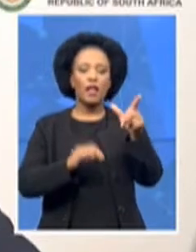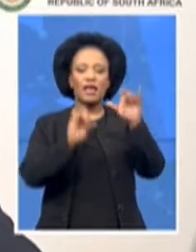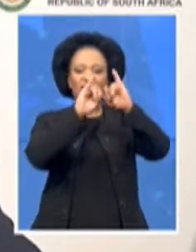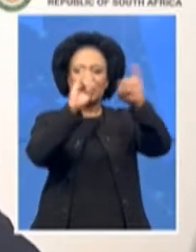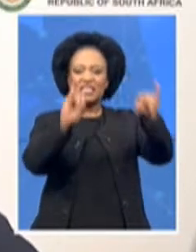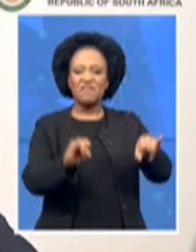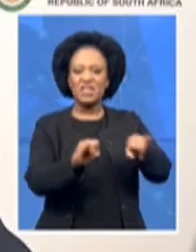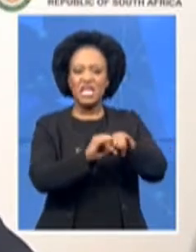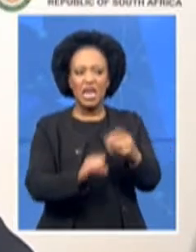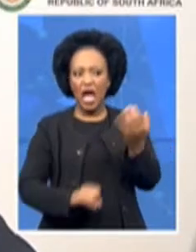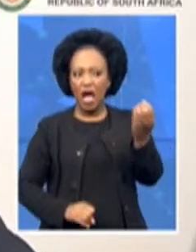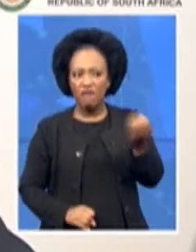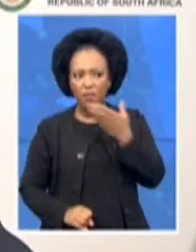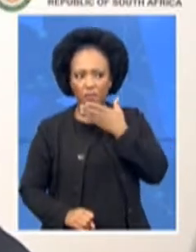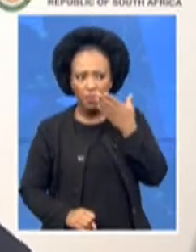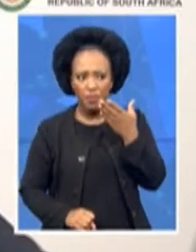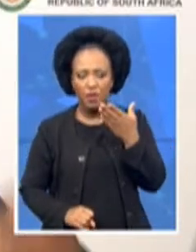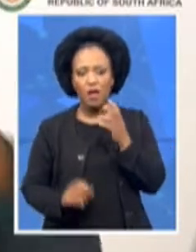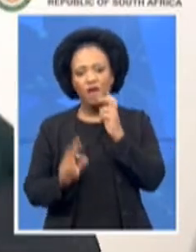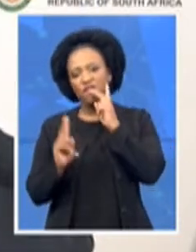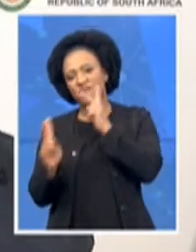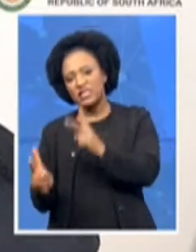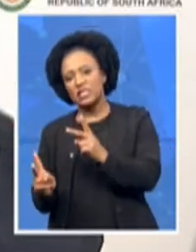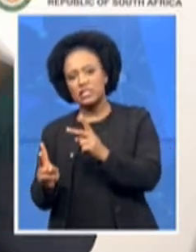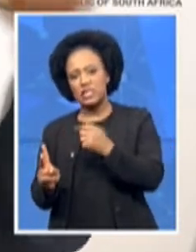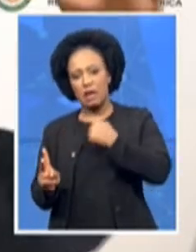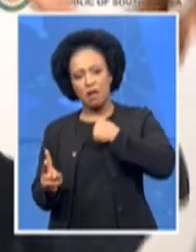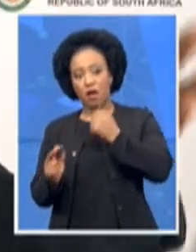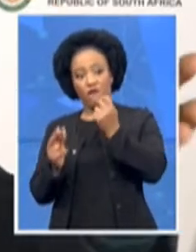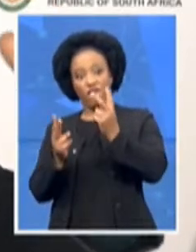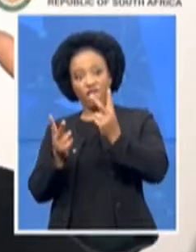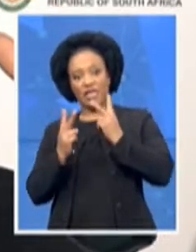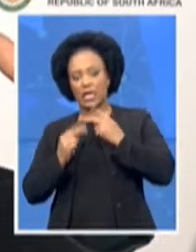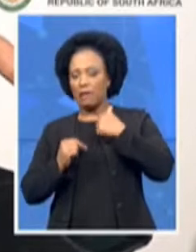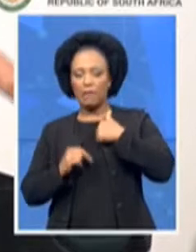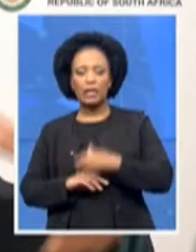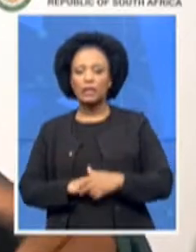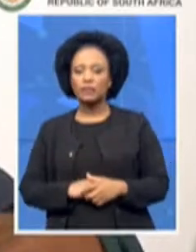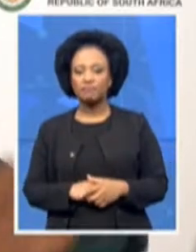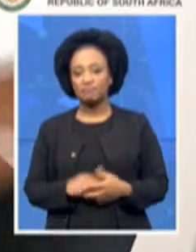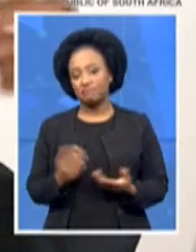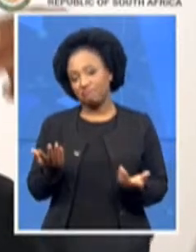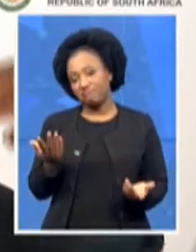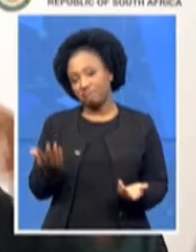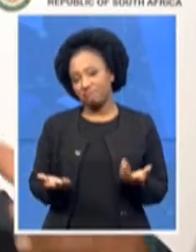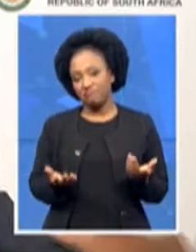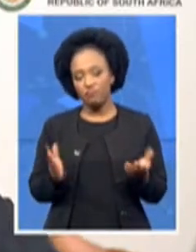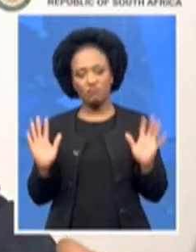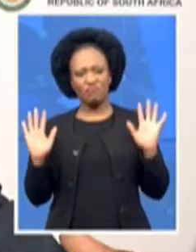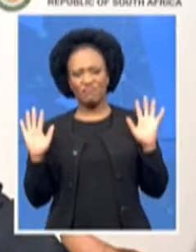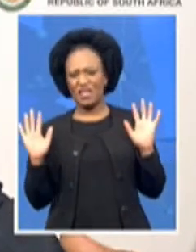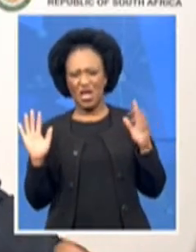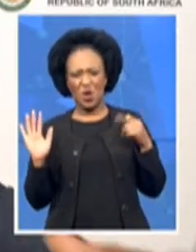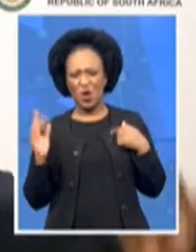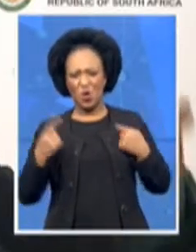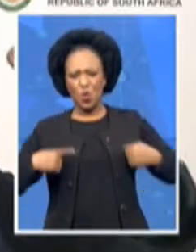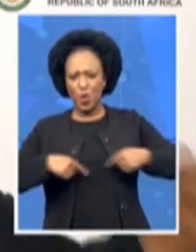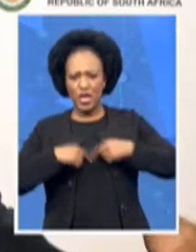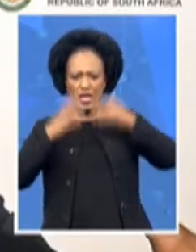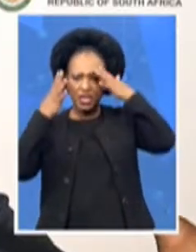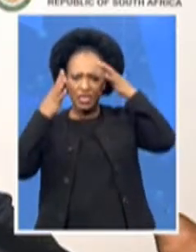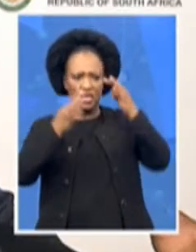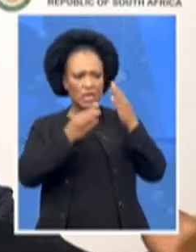visit me. You must, you know, so you, we are not going to interfere with those decisions. Whether it's a university, whether it's